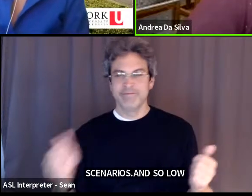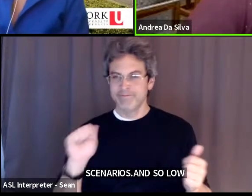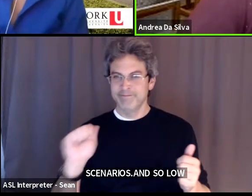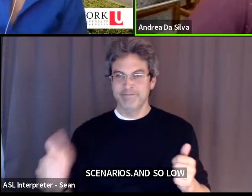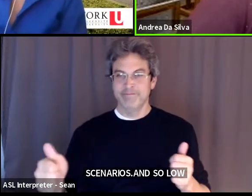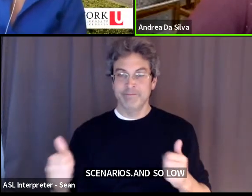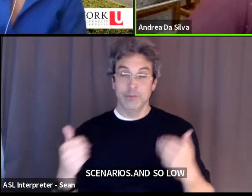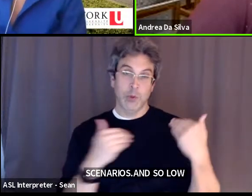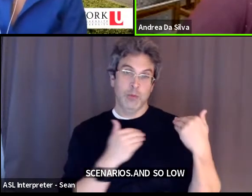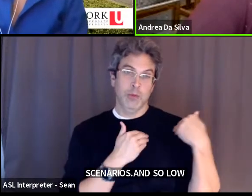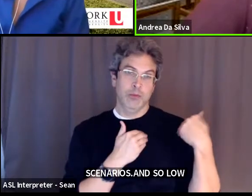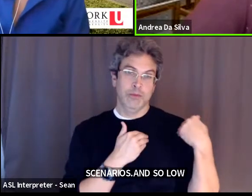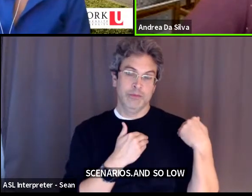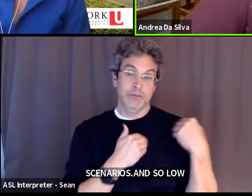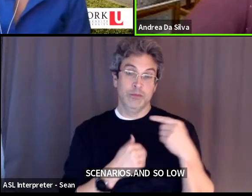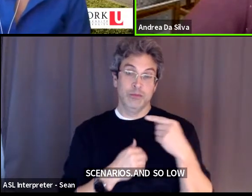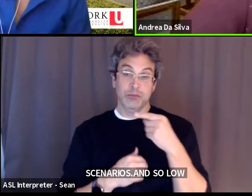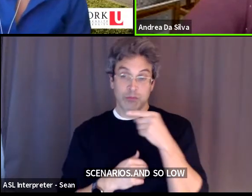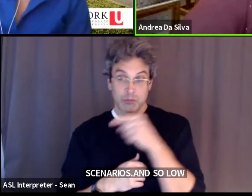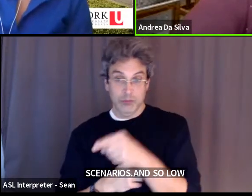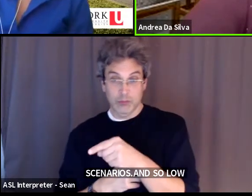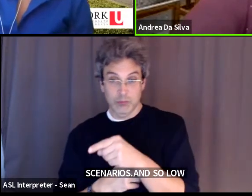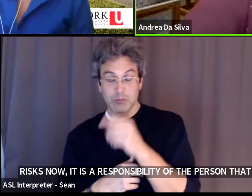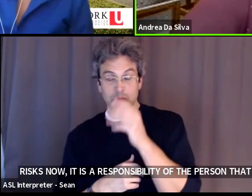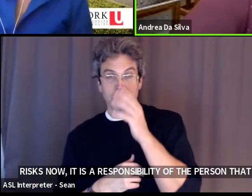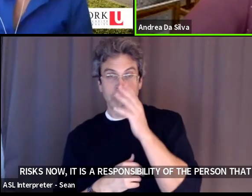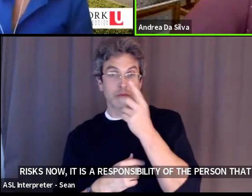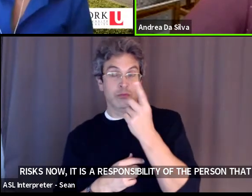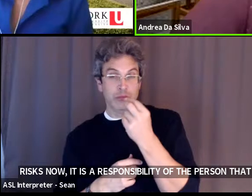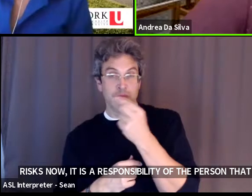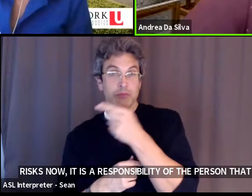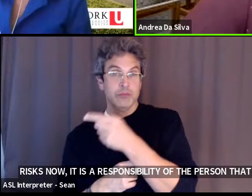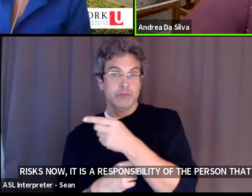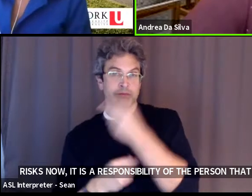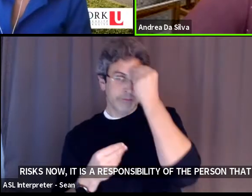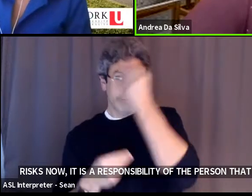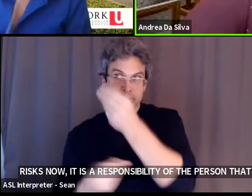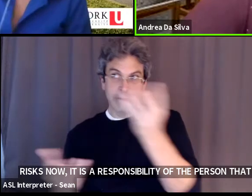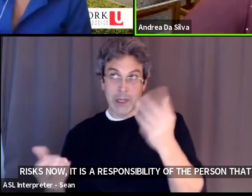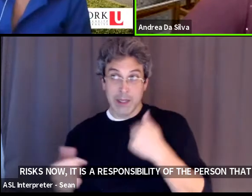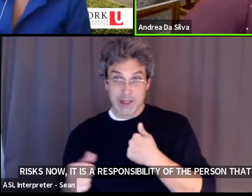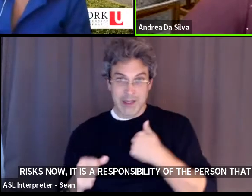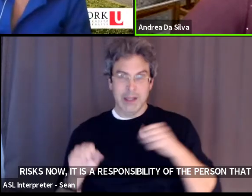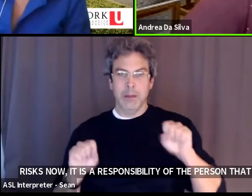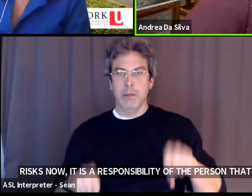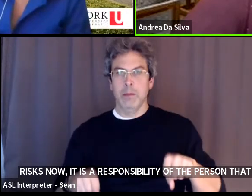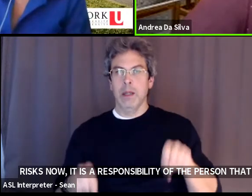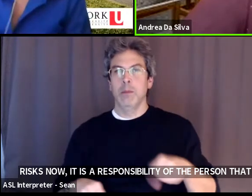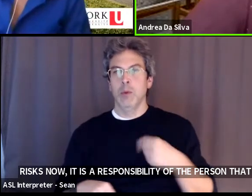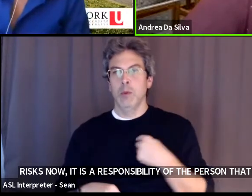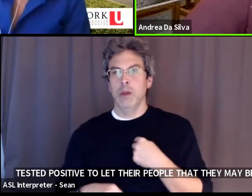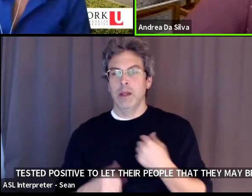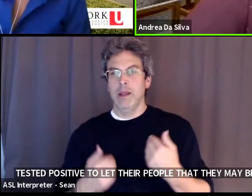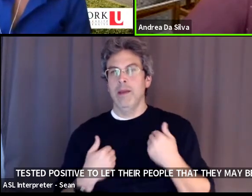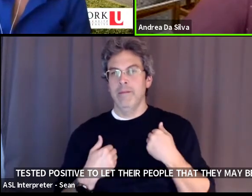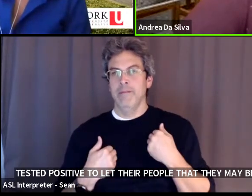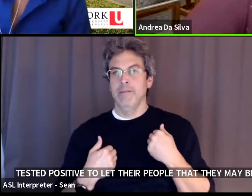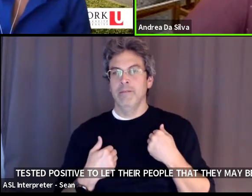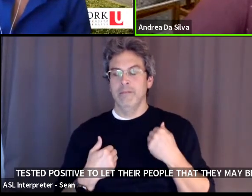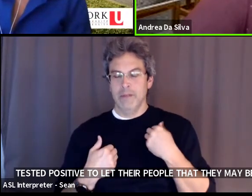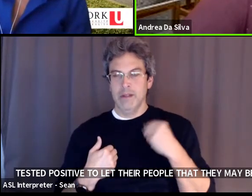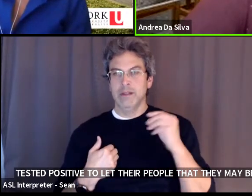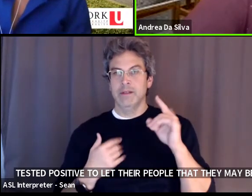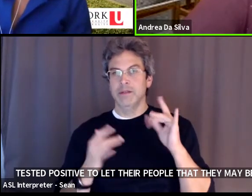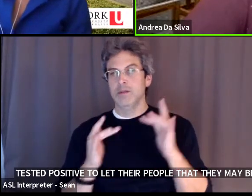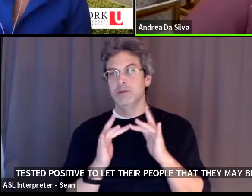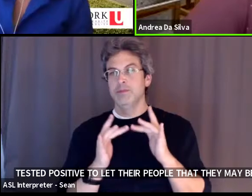tested positive to let their people that they may be thinking they potentially have been in a contact with